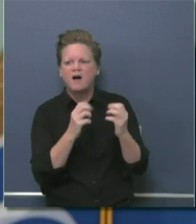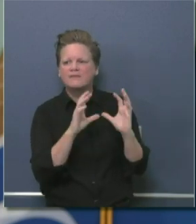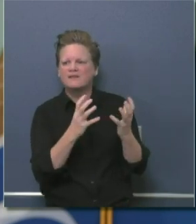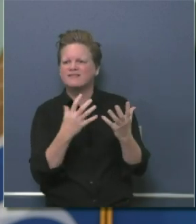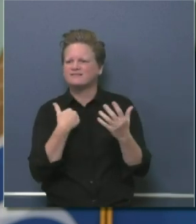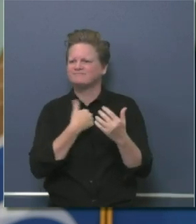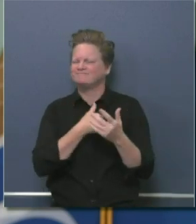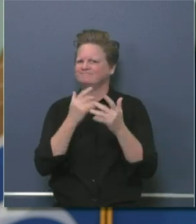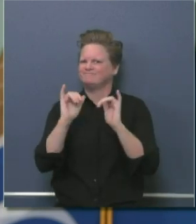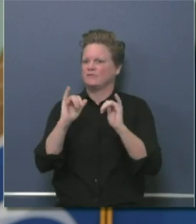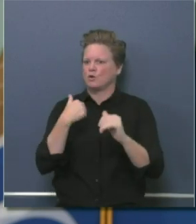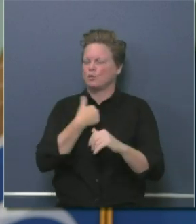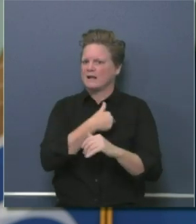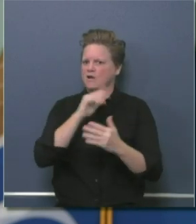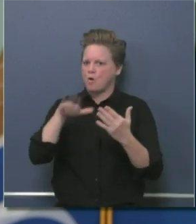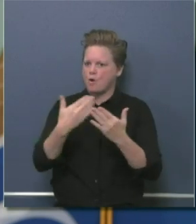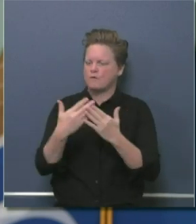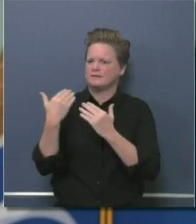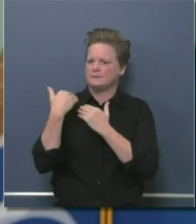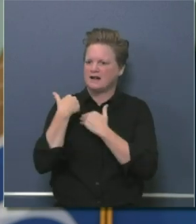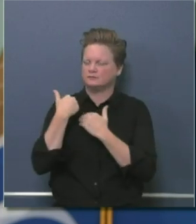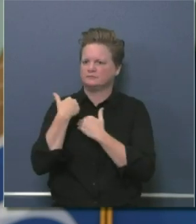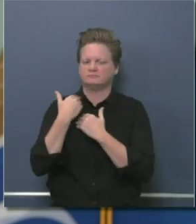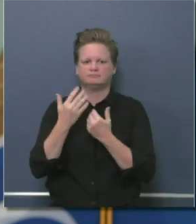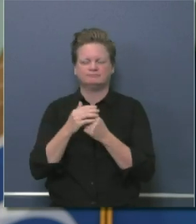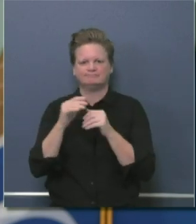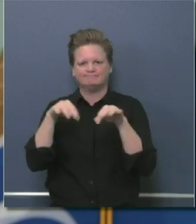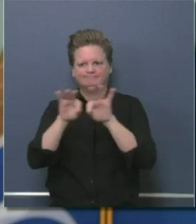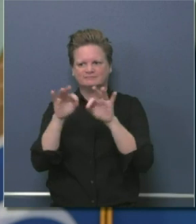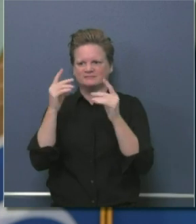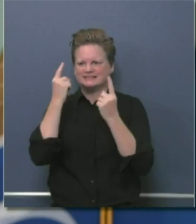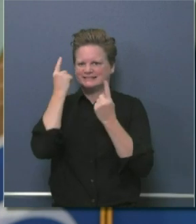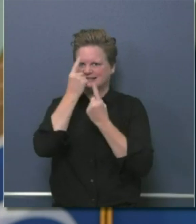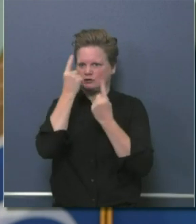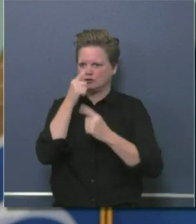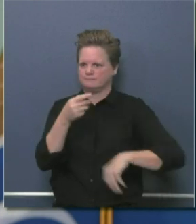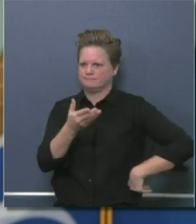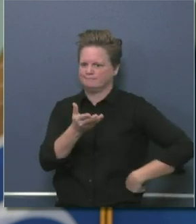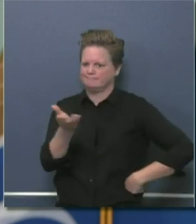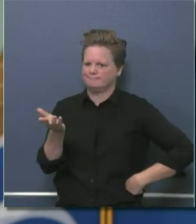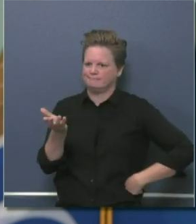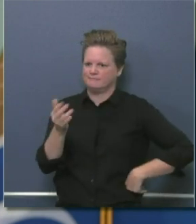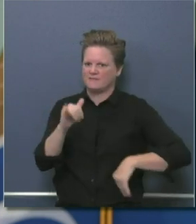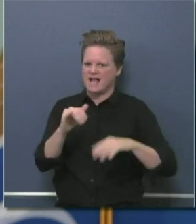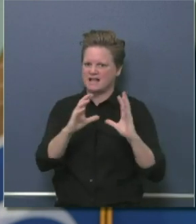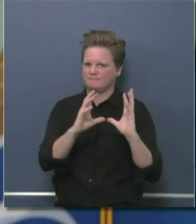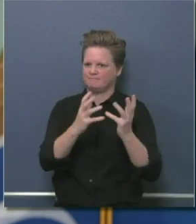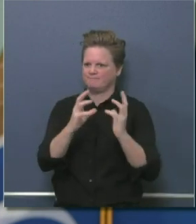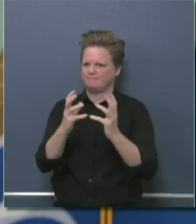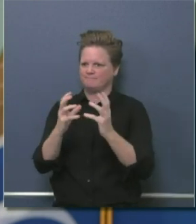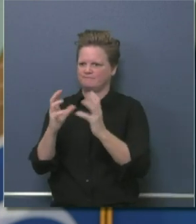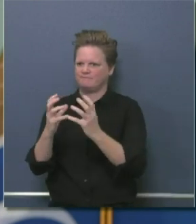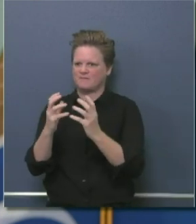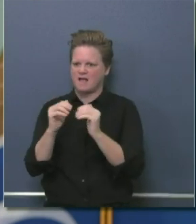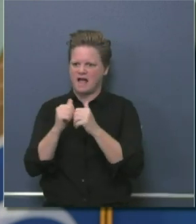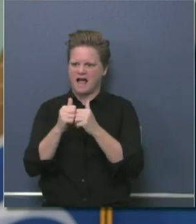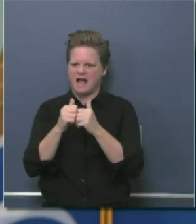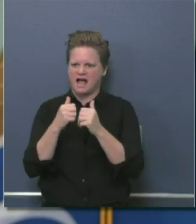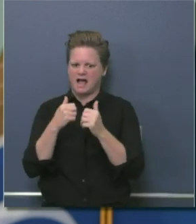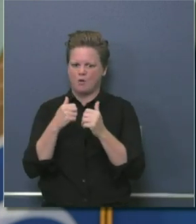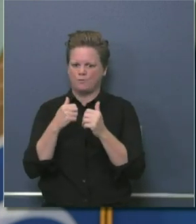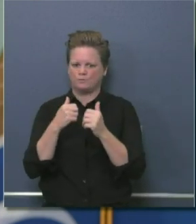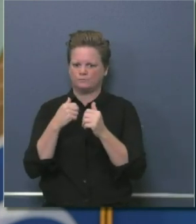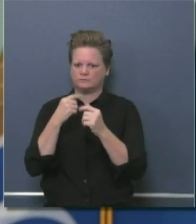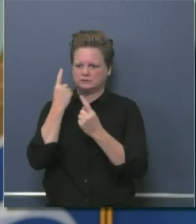us that we consider that as we consider these next phases and how challenging and challenged we all